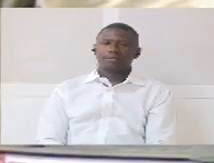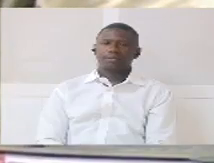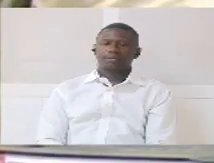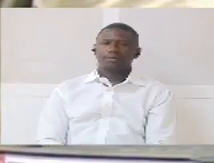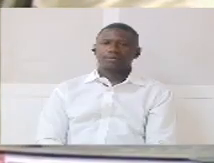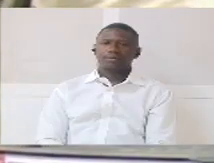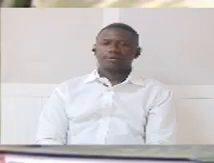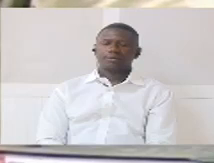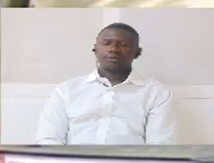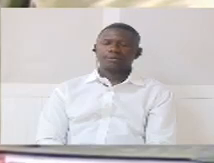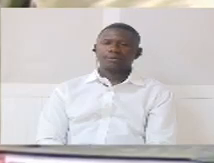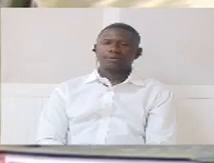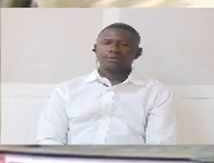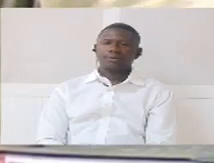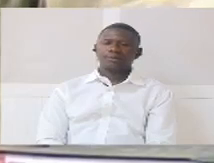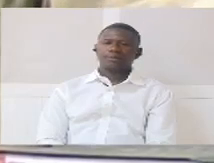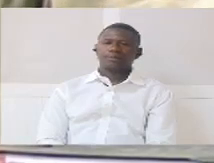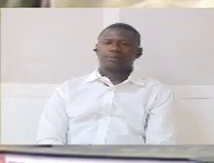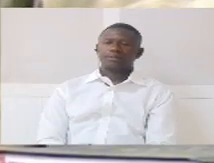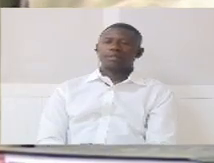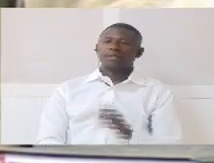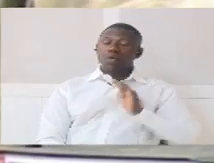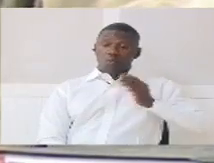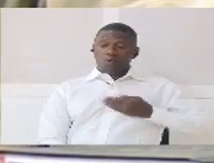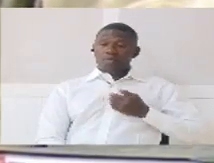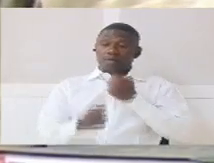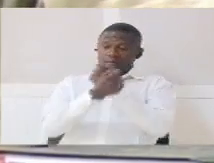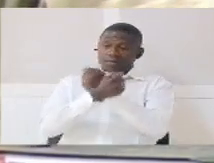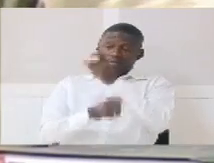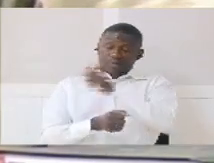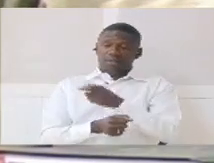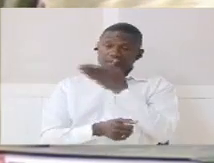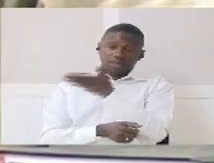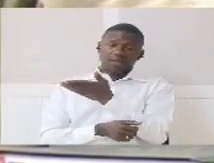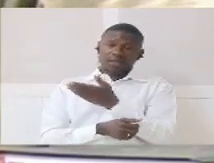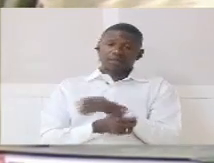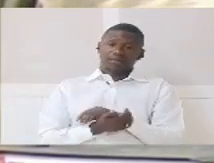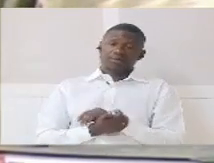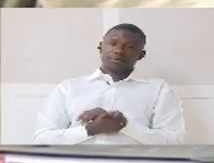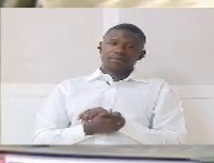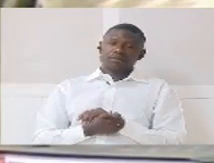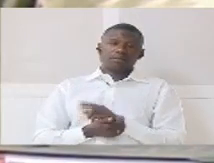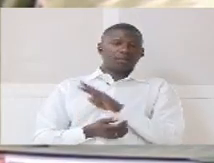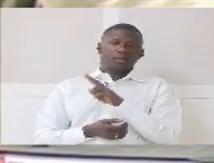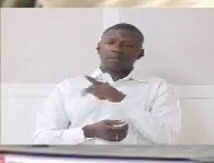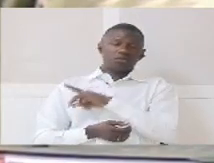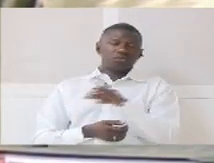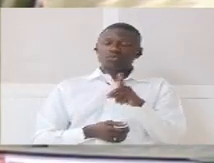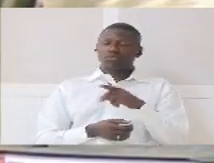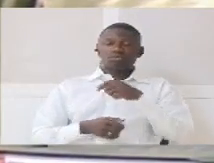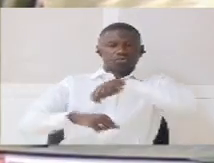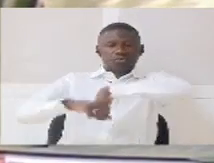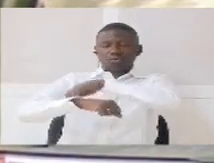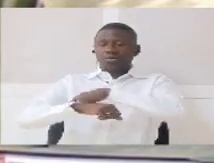Prisoner Muslim BJ. Female prisoners there. What do you get to be like? Get children to train. They don't cook. They train only